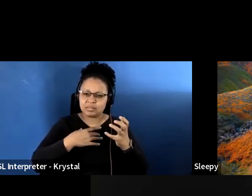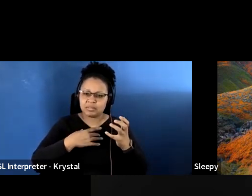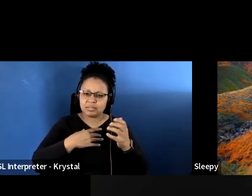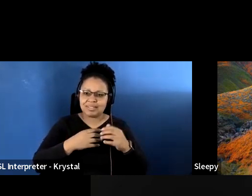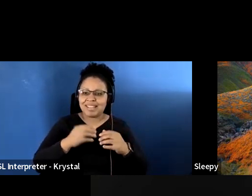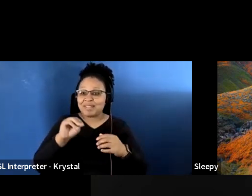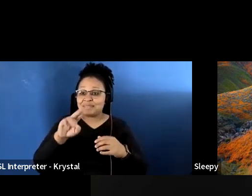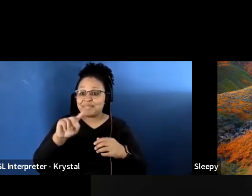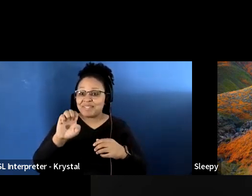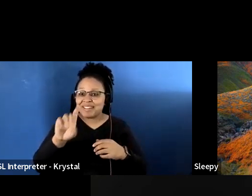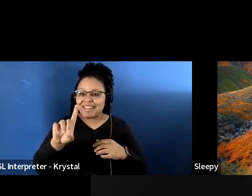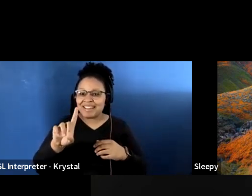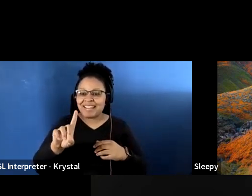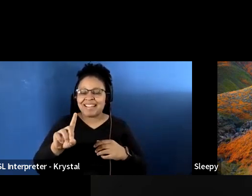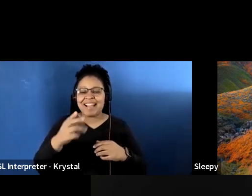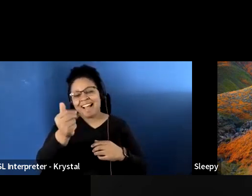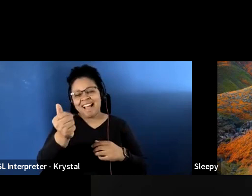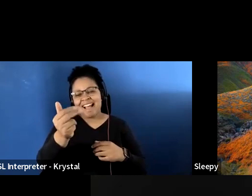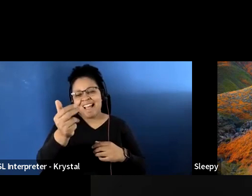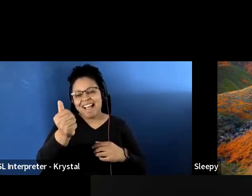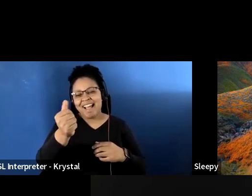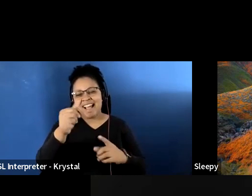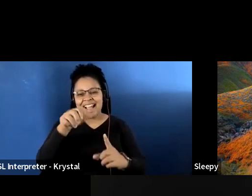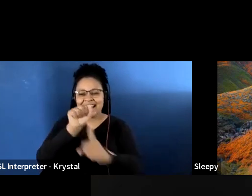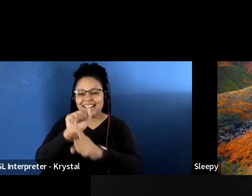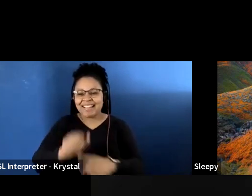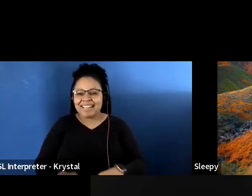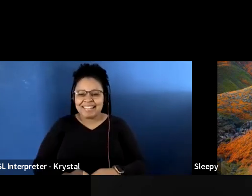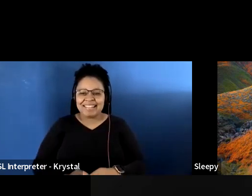Oh, you're muted. Ha, gotcha.